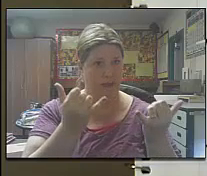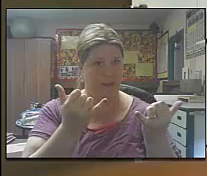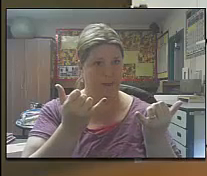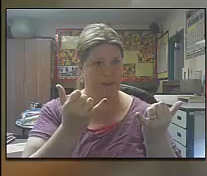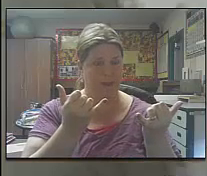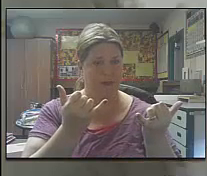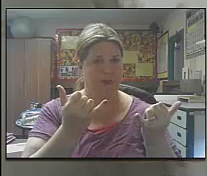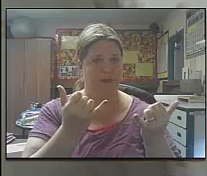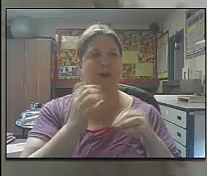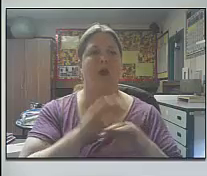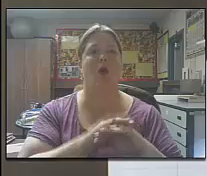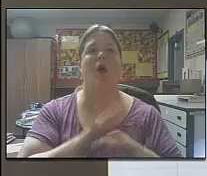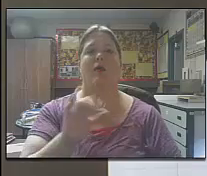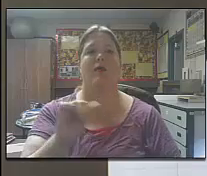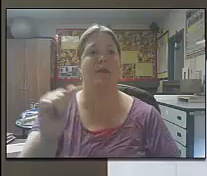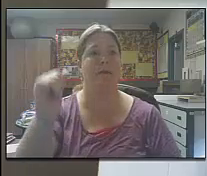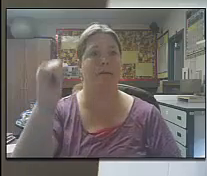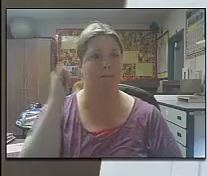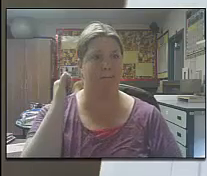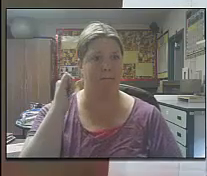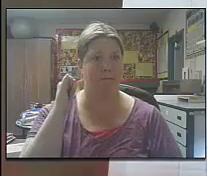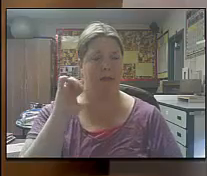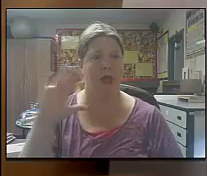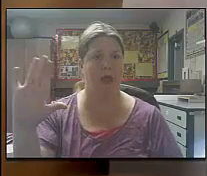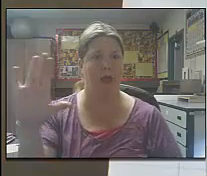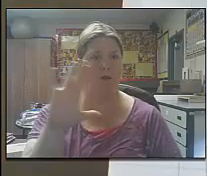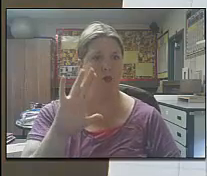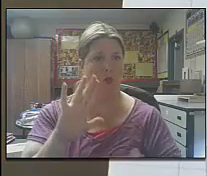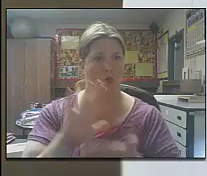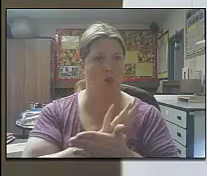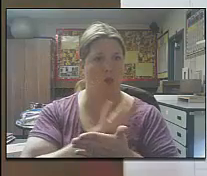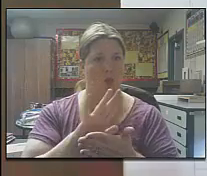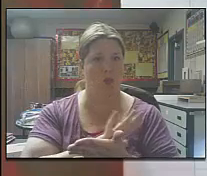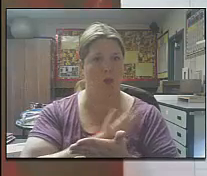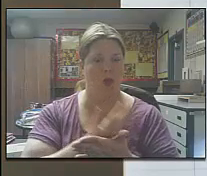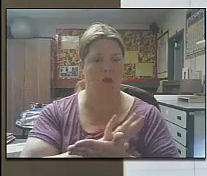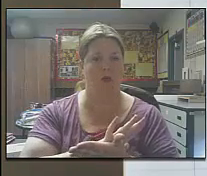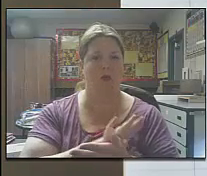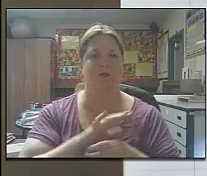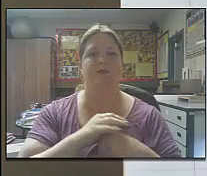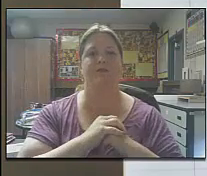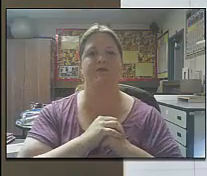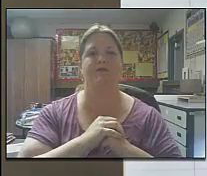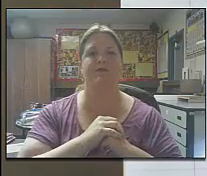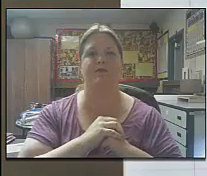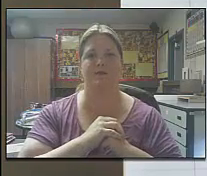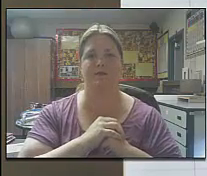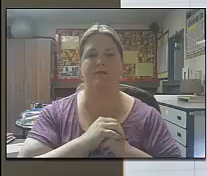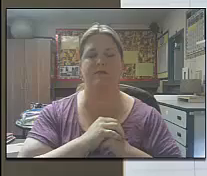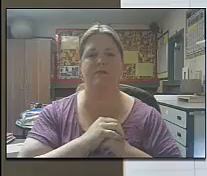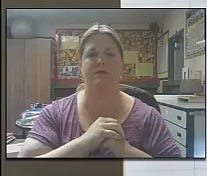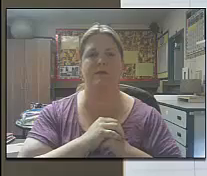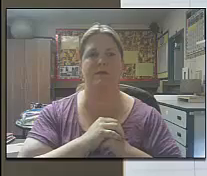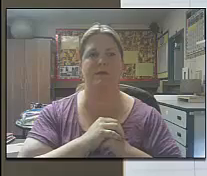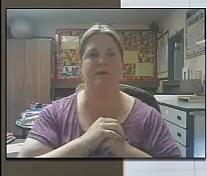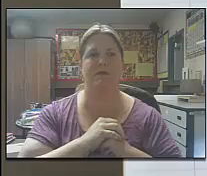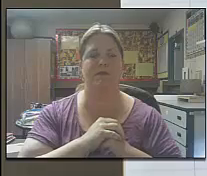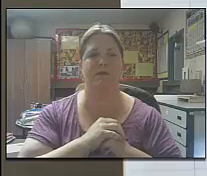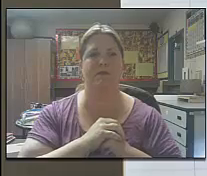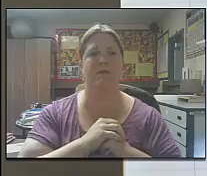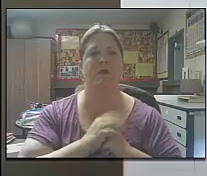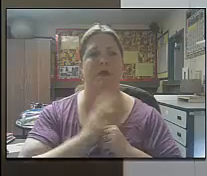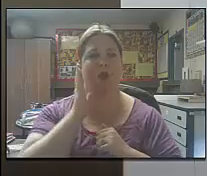back side of your paper. Yours won't be covered. Hopefully you didn't use marker. You're going to do your